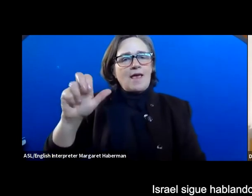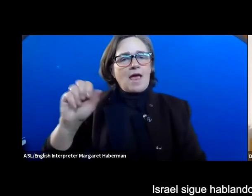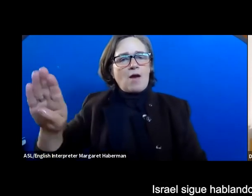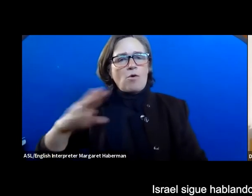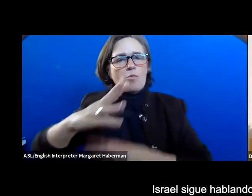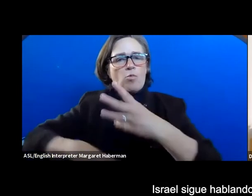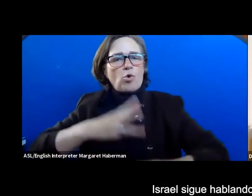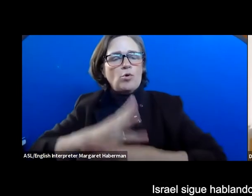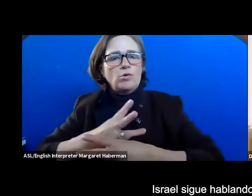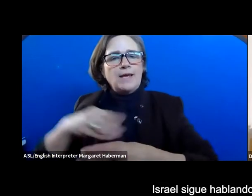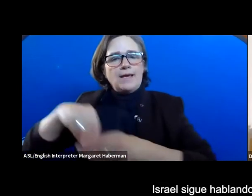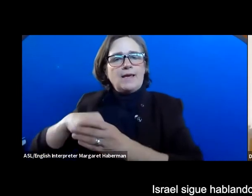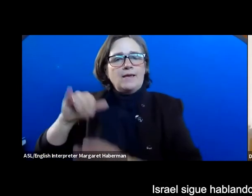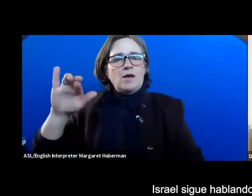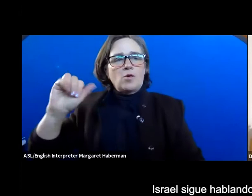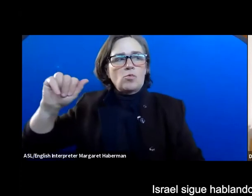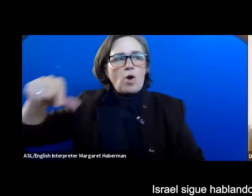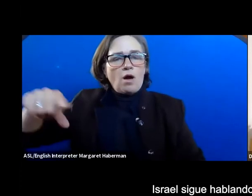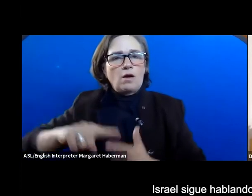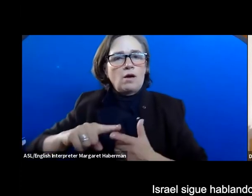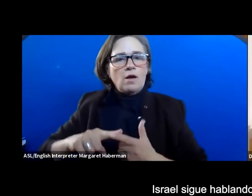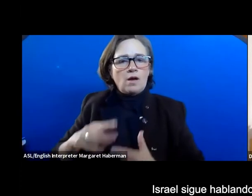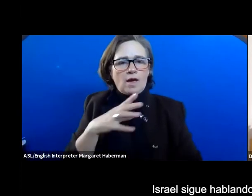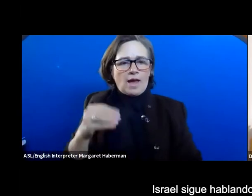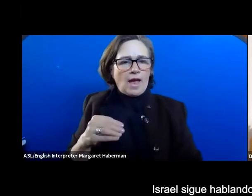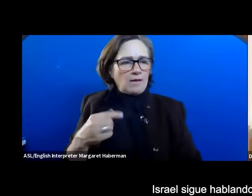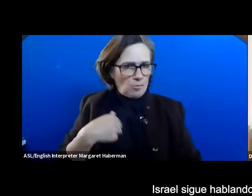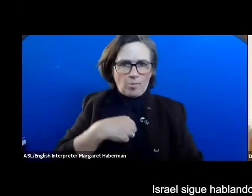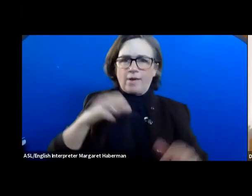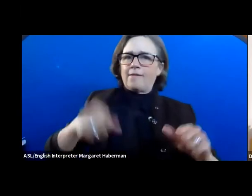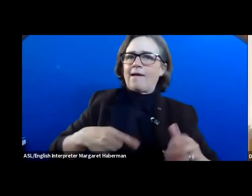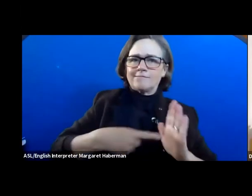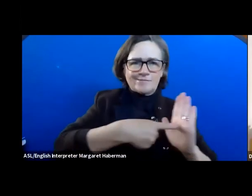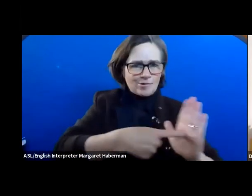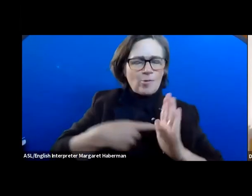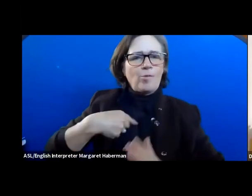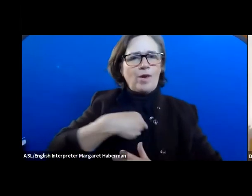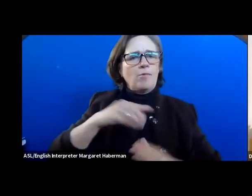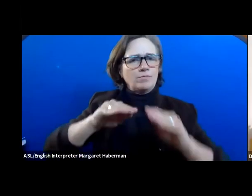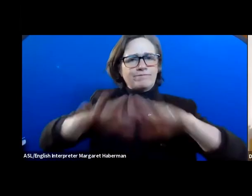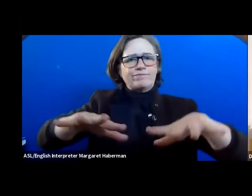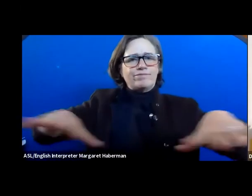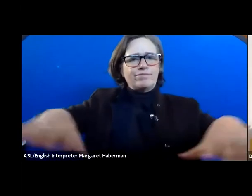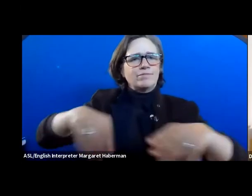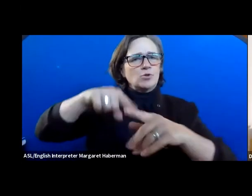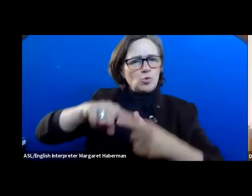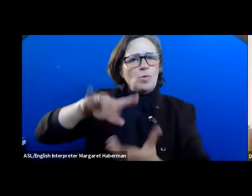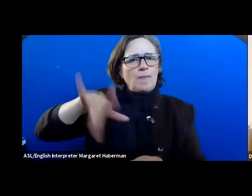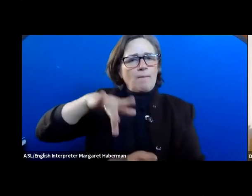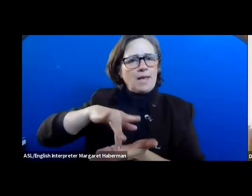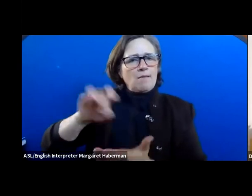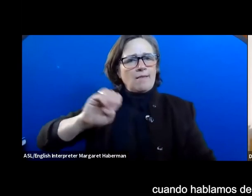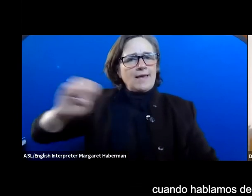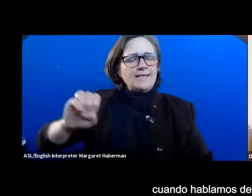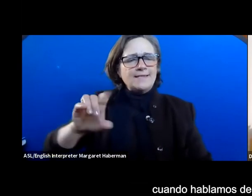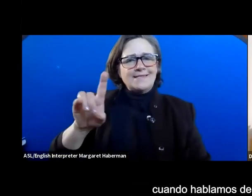keeps talking about themselves as the only democracy in the Middle East. And a lot of people believe this.